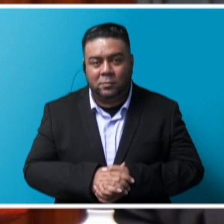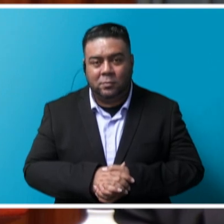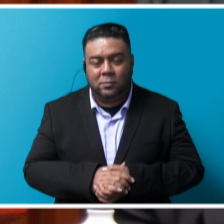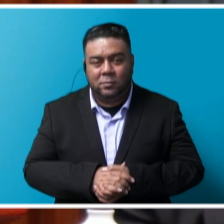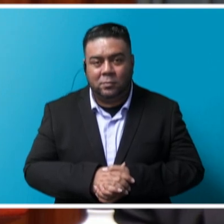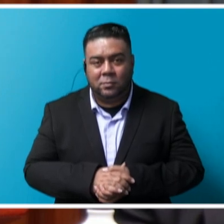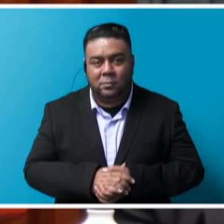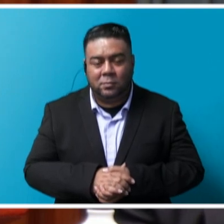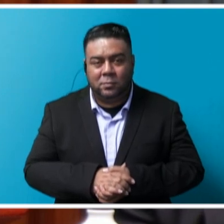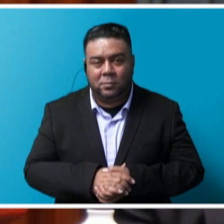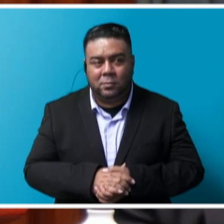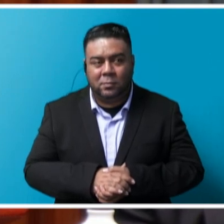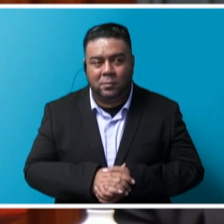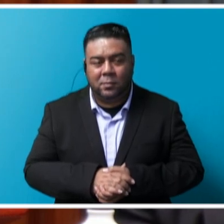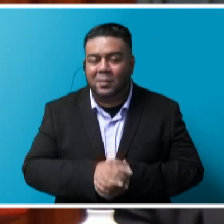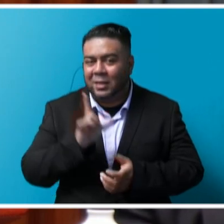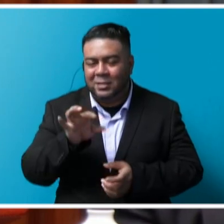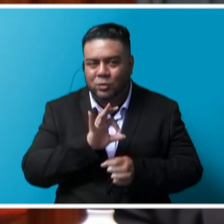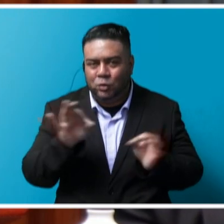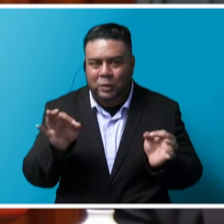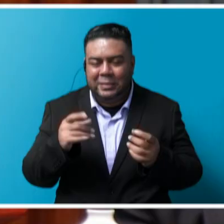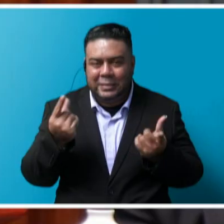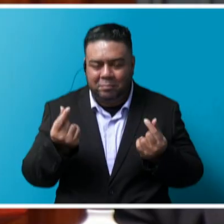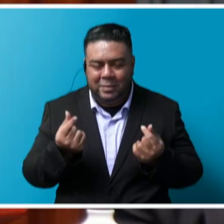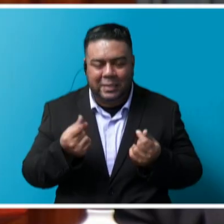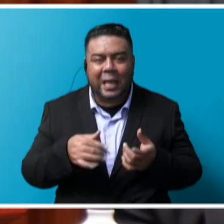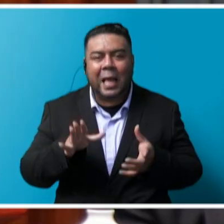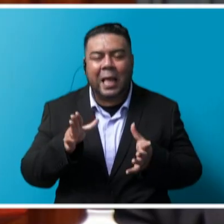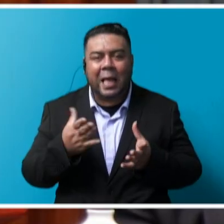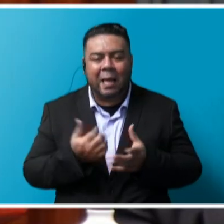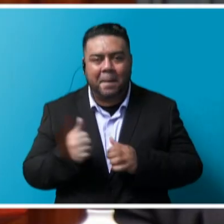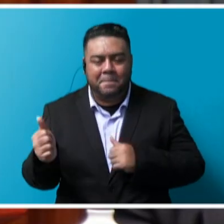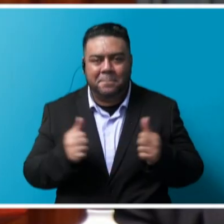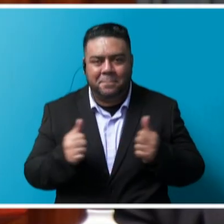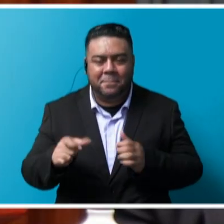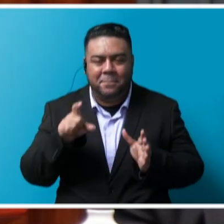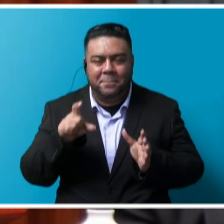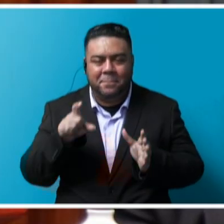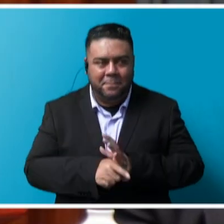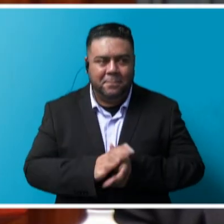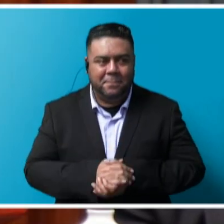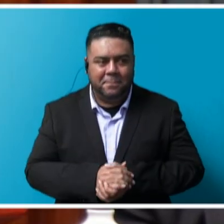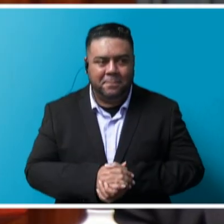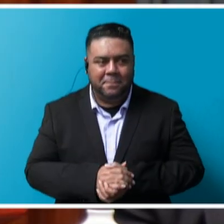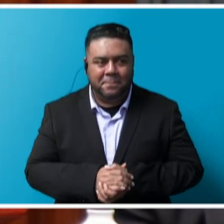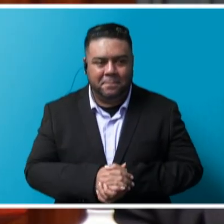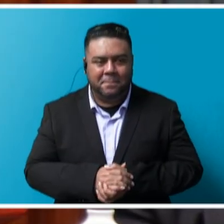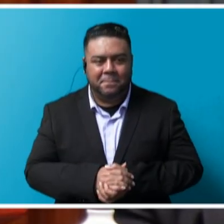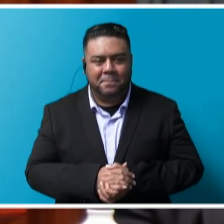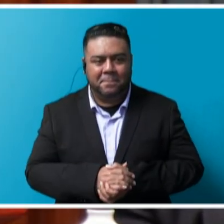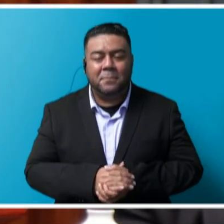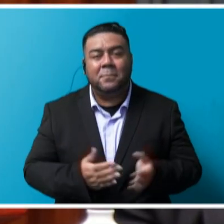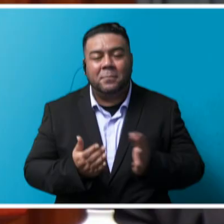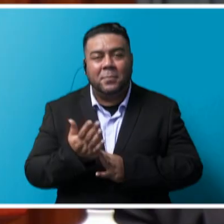as operating expenditure, these are not simply administrative costs. Much of this funding directly supports essential services delivered through